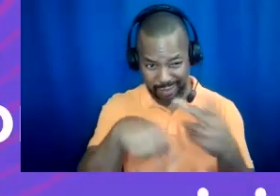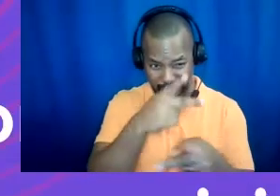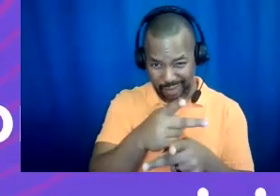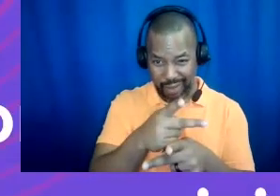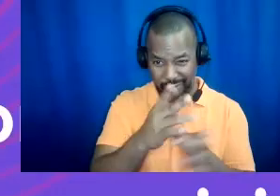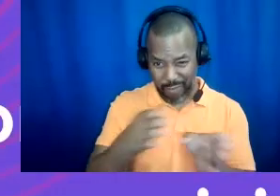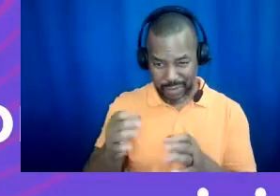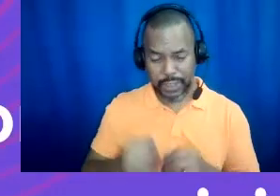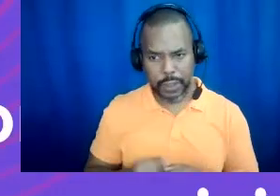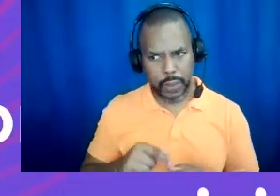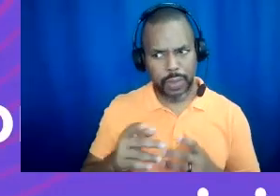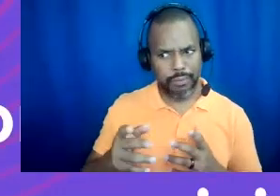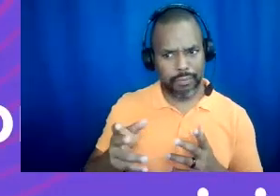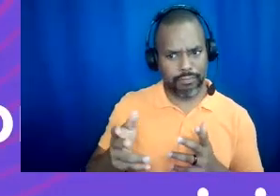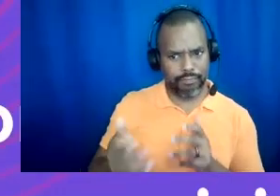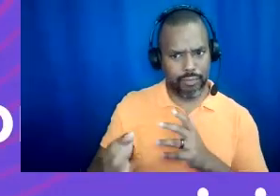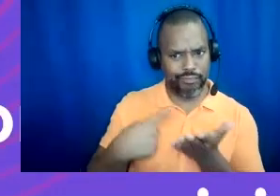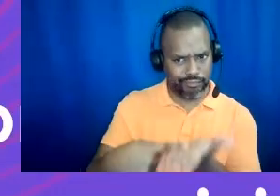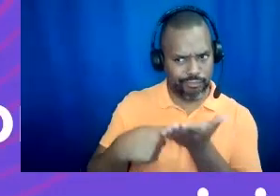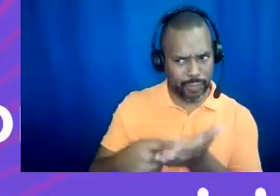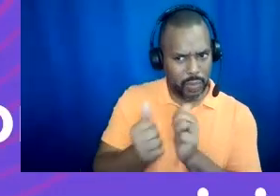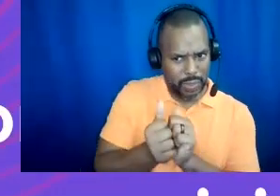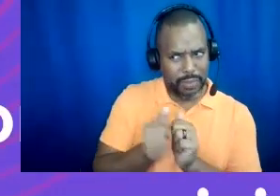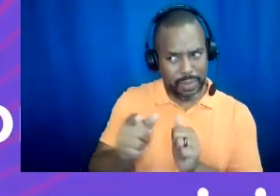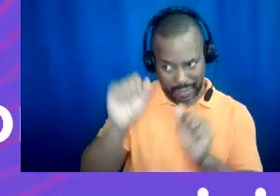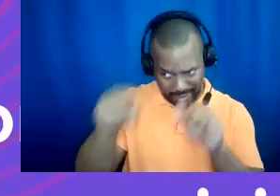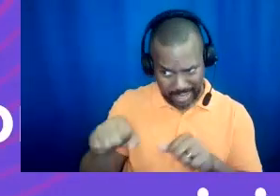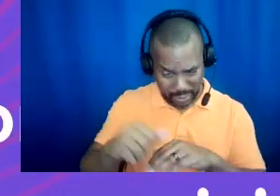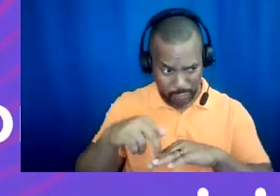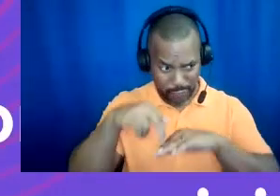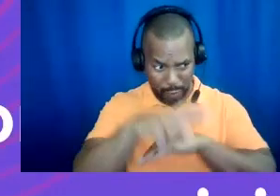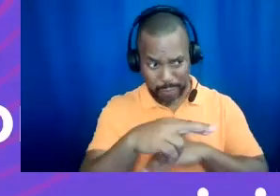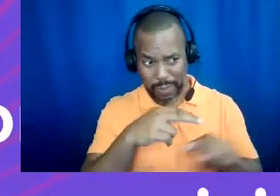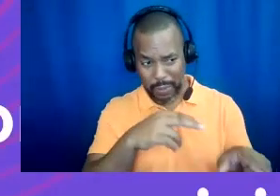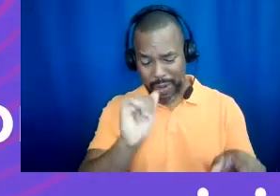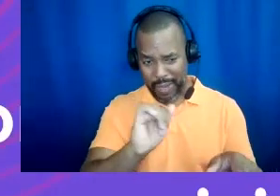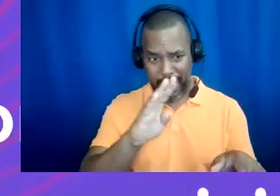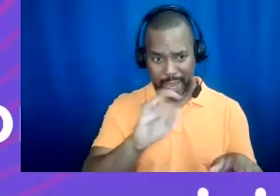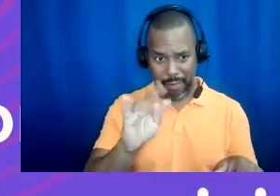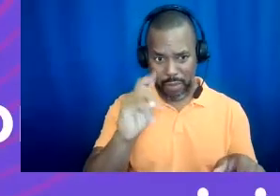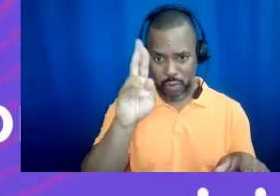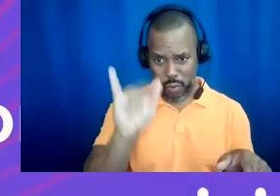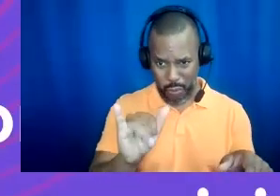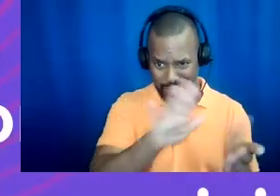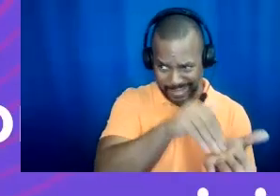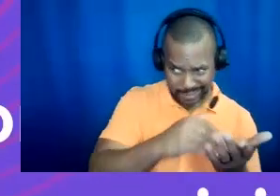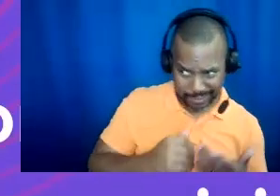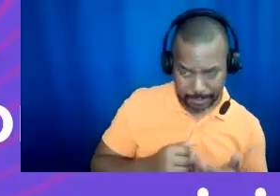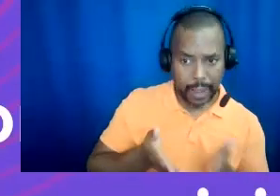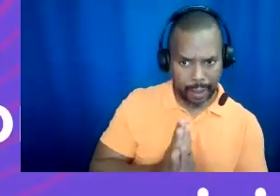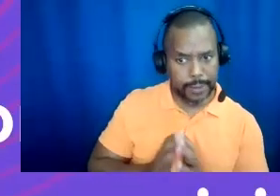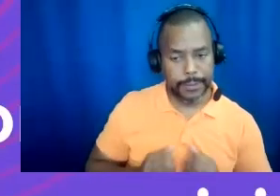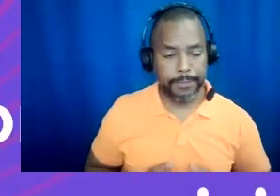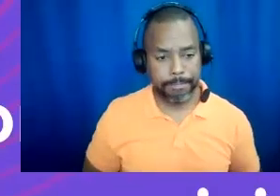you can always have that conversation with your doctor to see if they can refer you to an ambulatory center. Now, why is this important? Because the plans